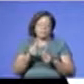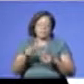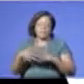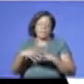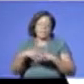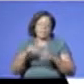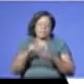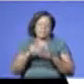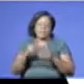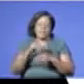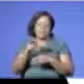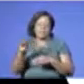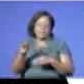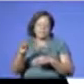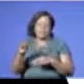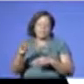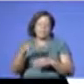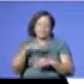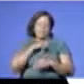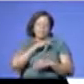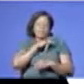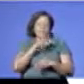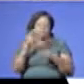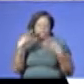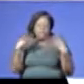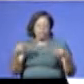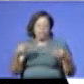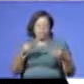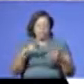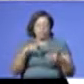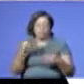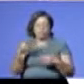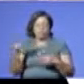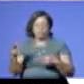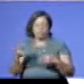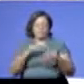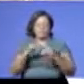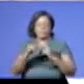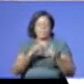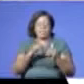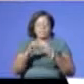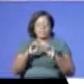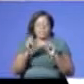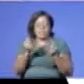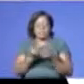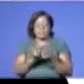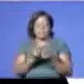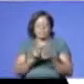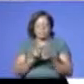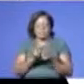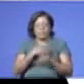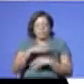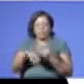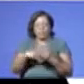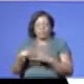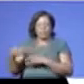by himself and the human resources management team. Wood says, pending a resolution, all matters have been